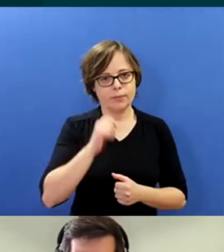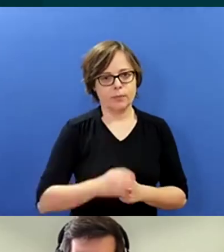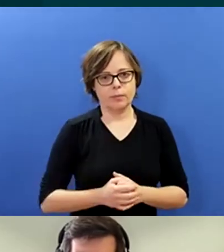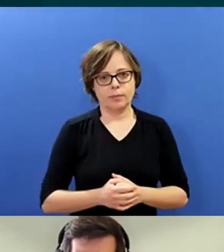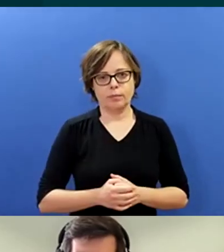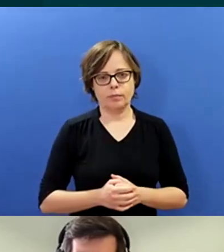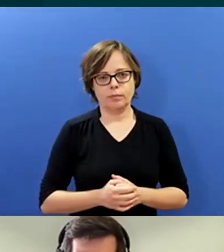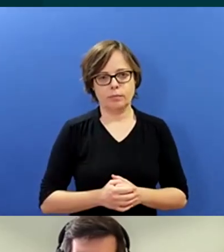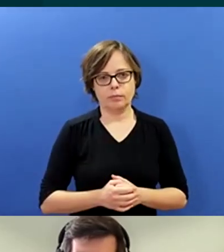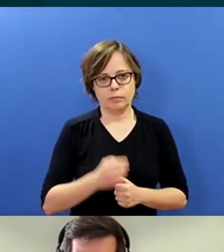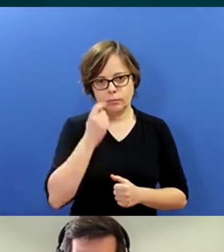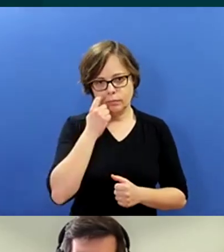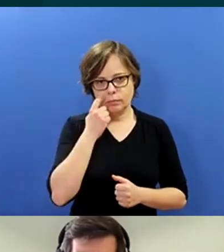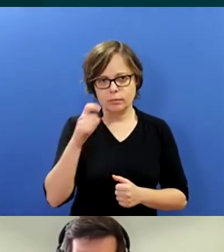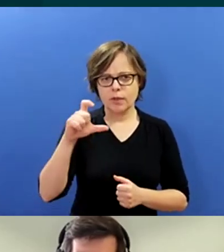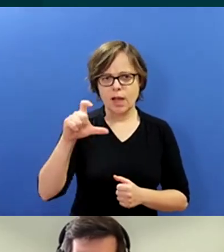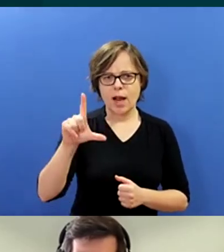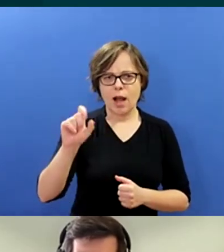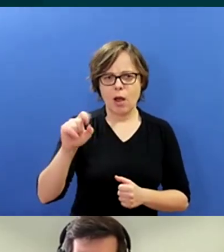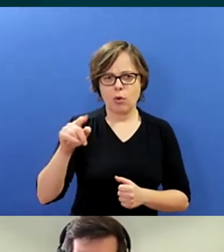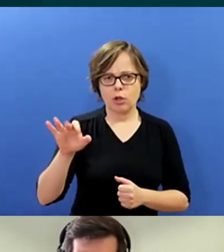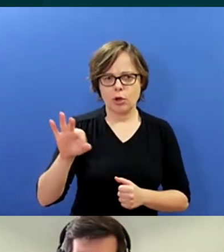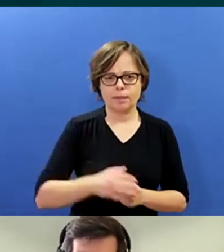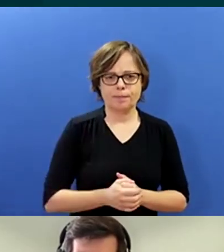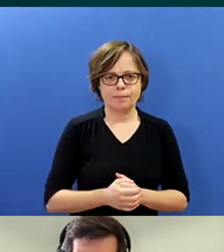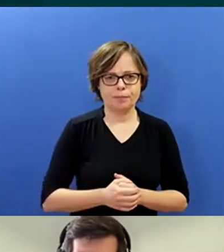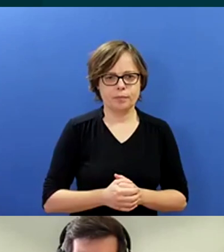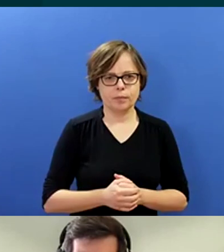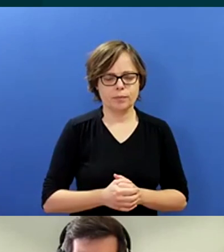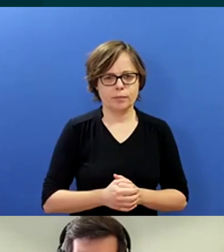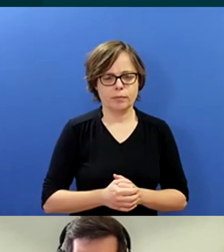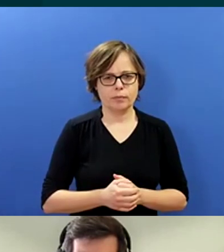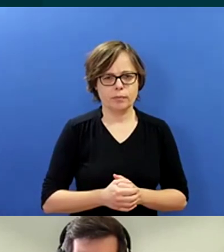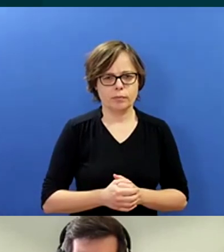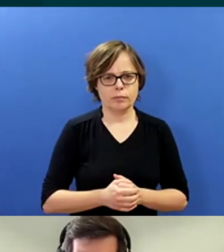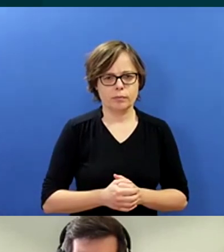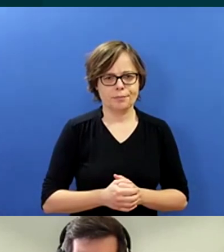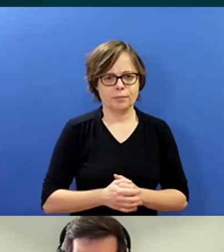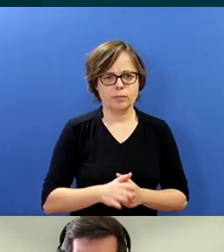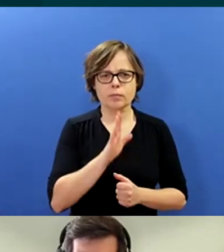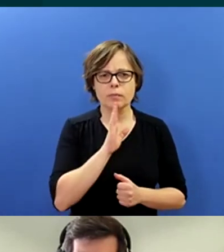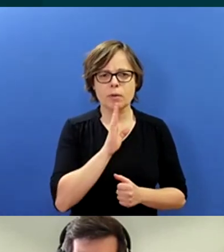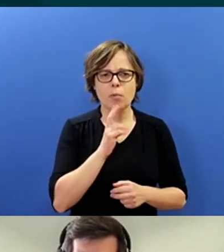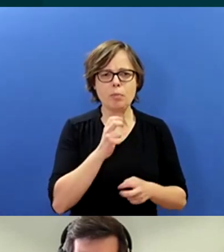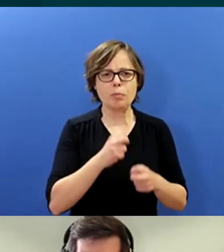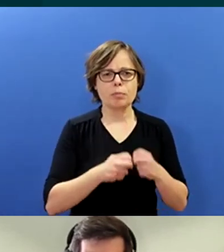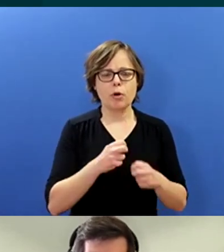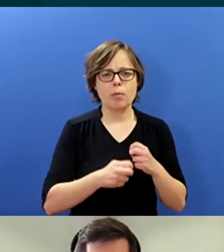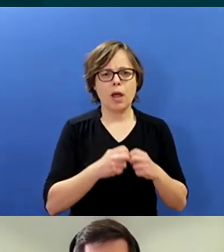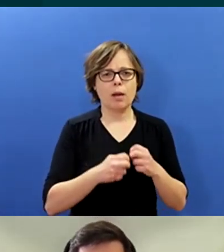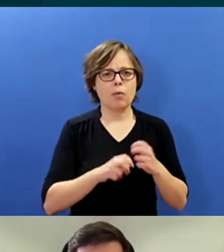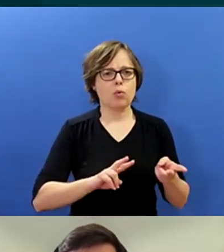sorry, we can't hear you. Yes, it seems I have a translation issue here. I